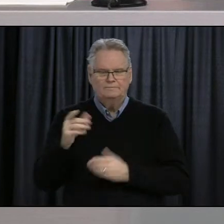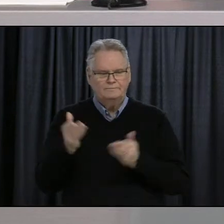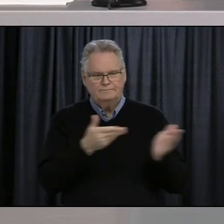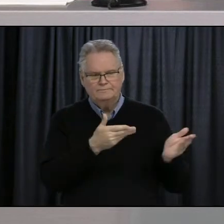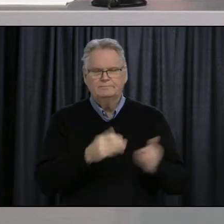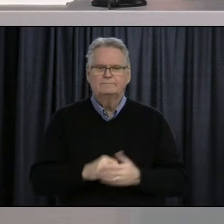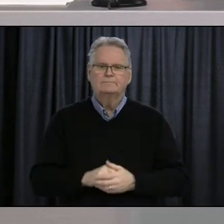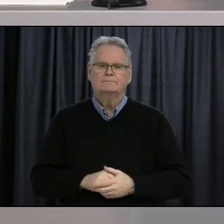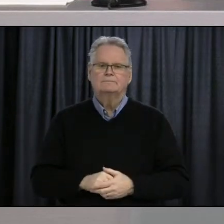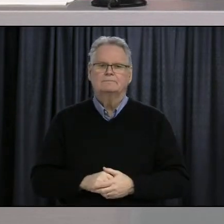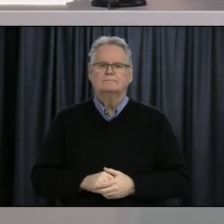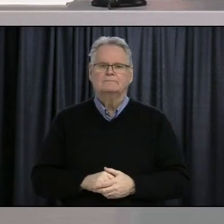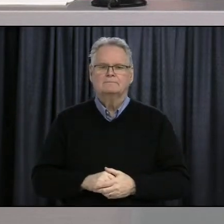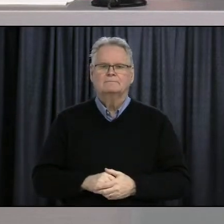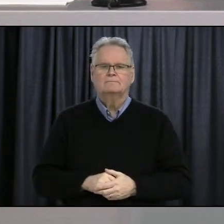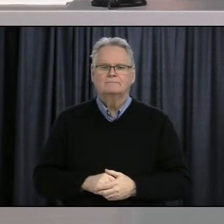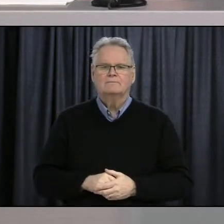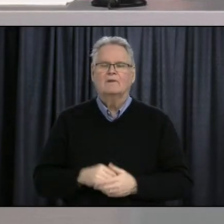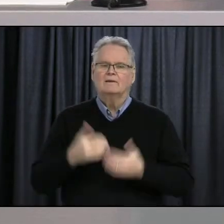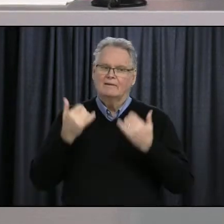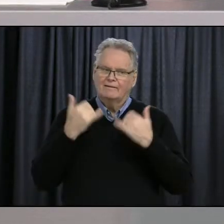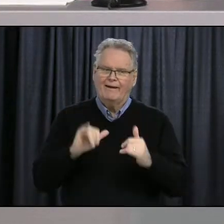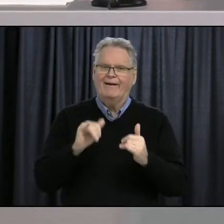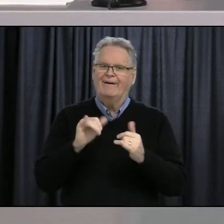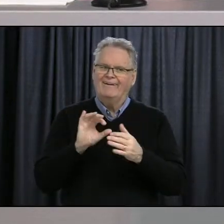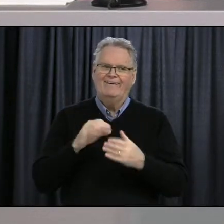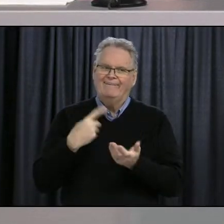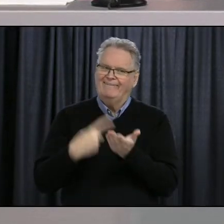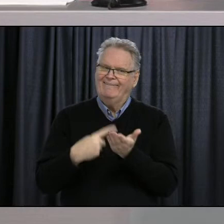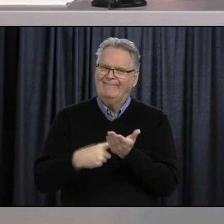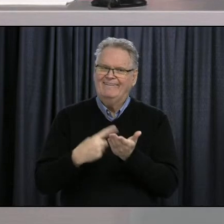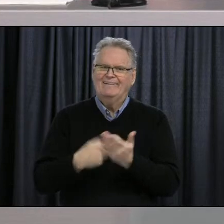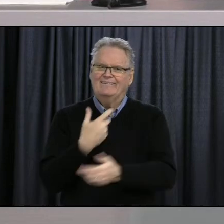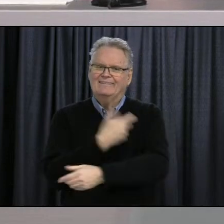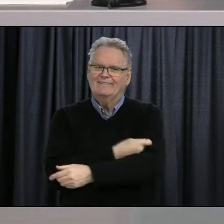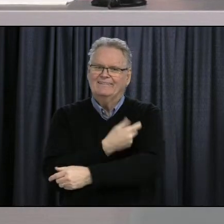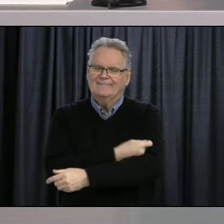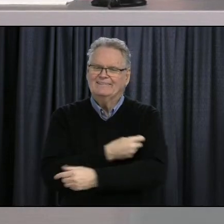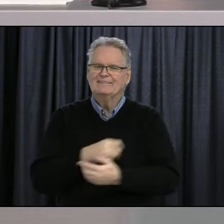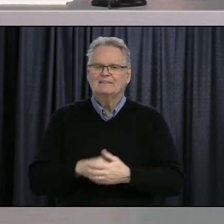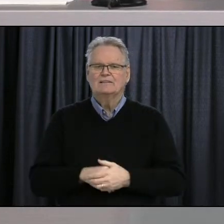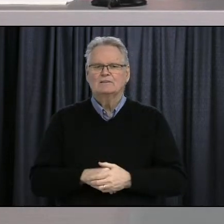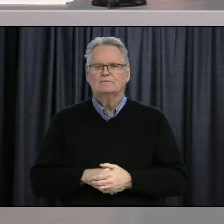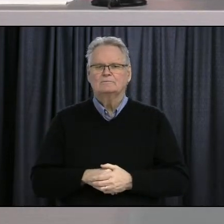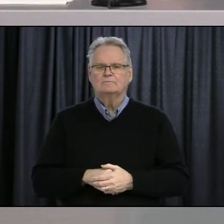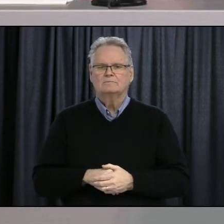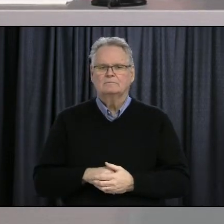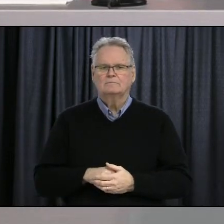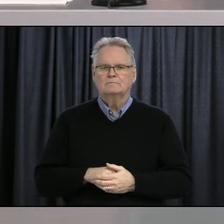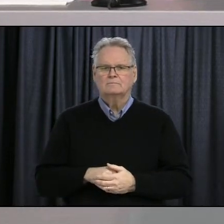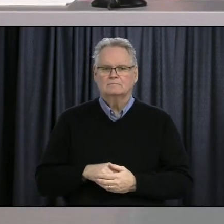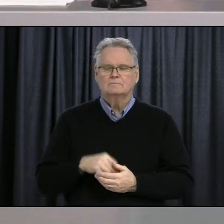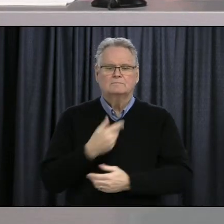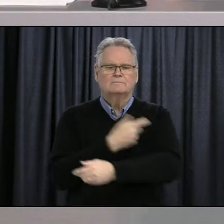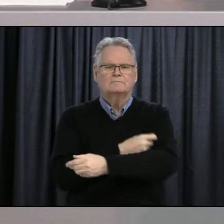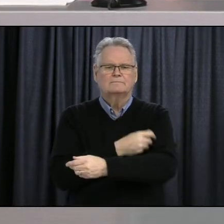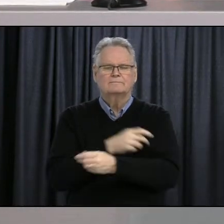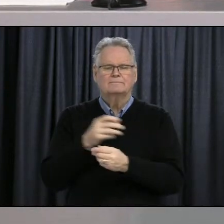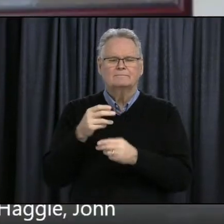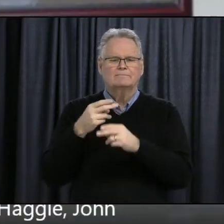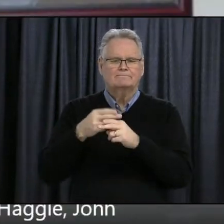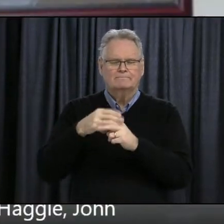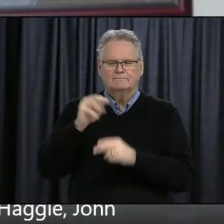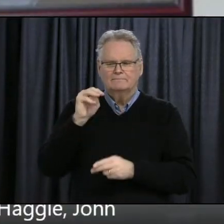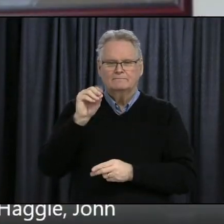improper storage, either during delivery and after acceptance, could you please, if you don't mind, give us an update on the viability